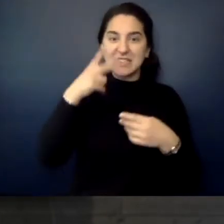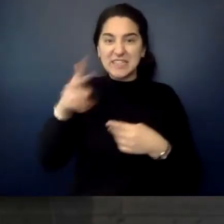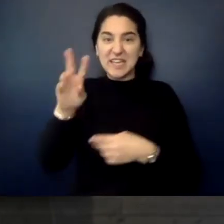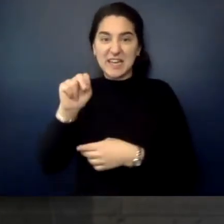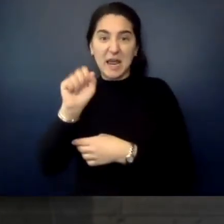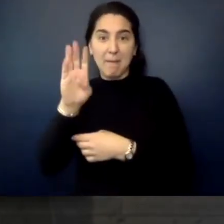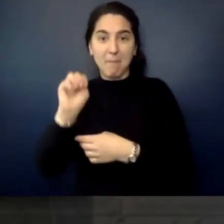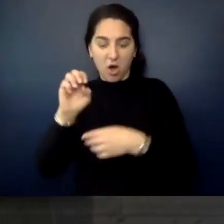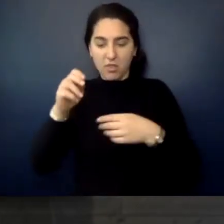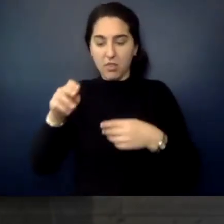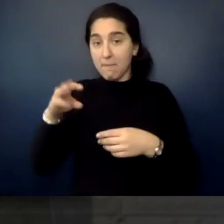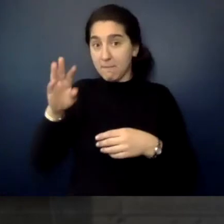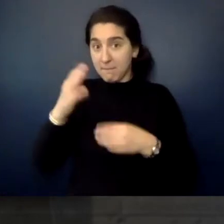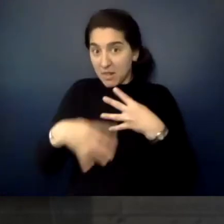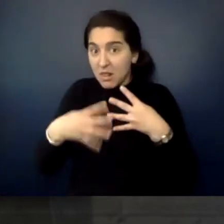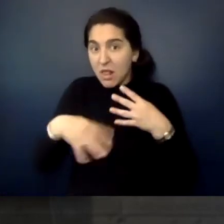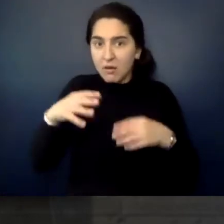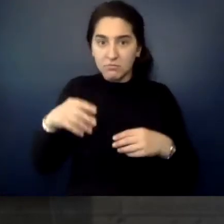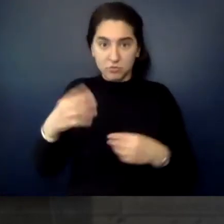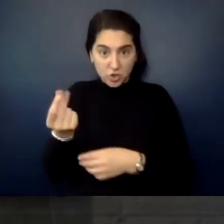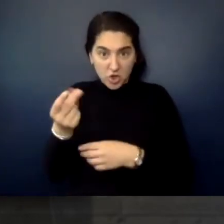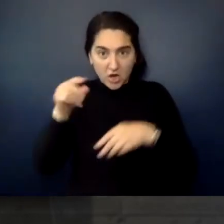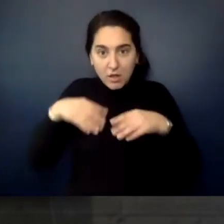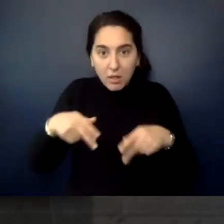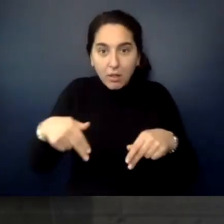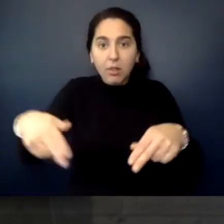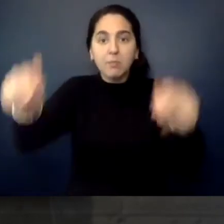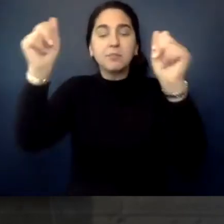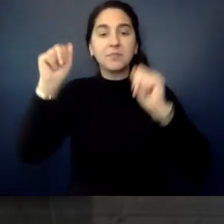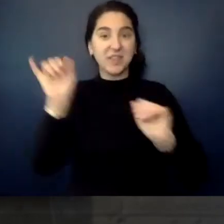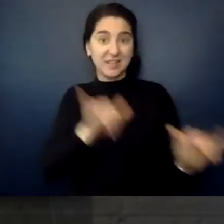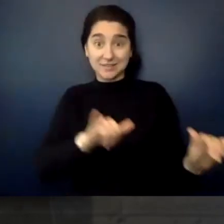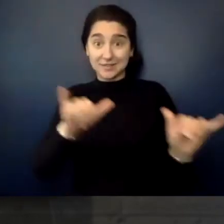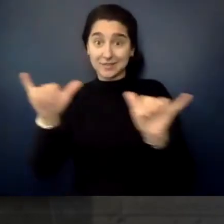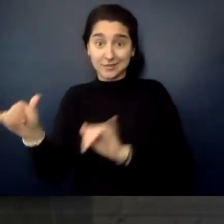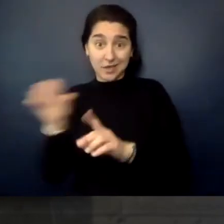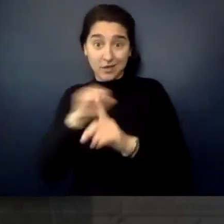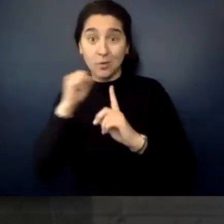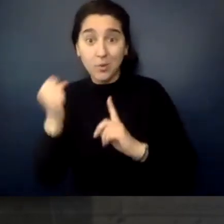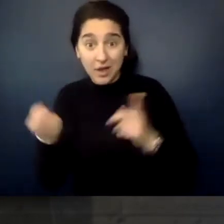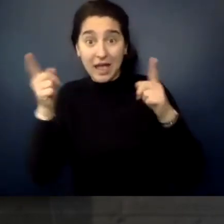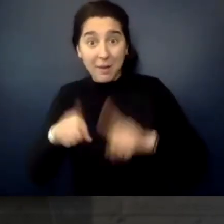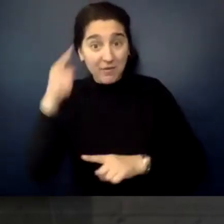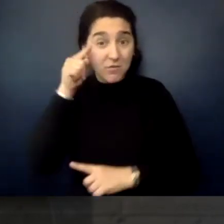dogs will now lick up your blood. Yes, yours.'"